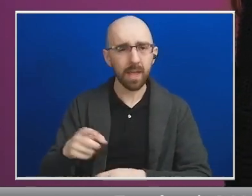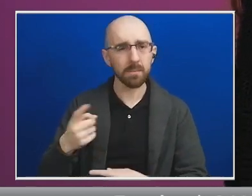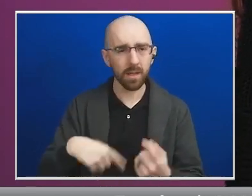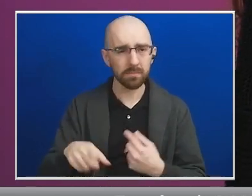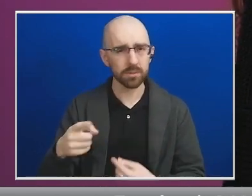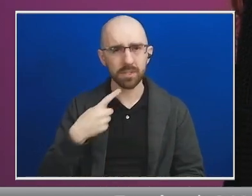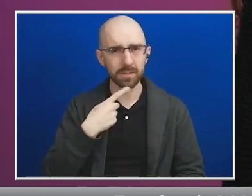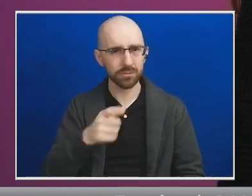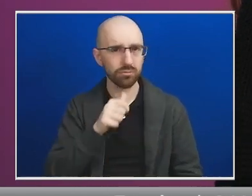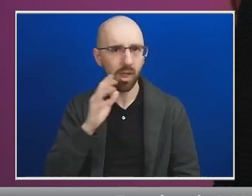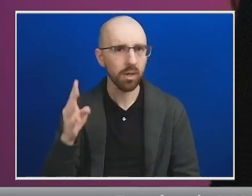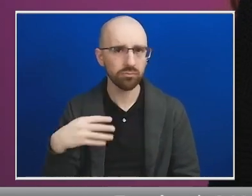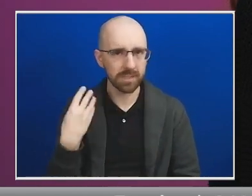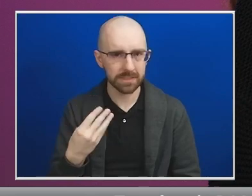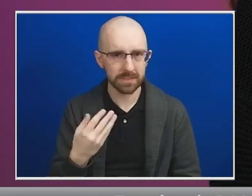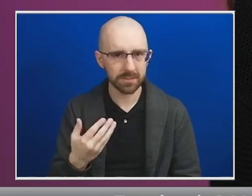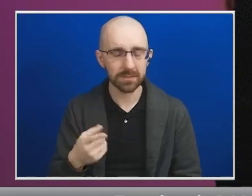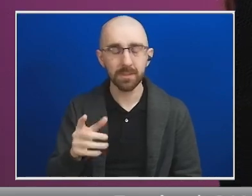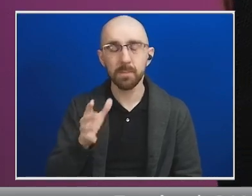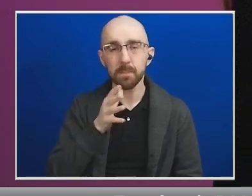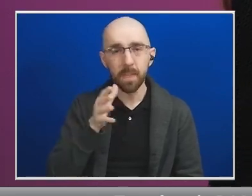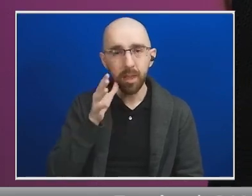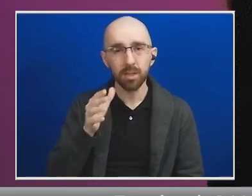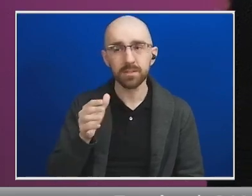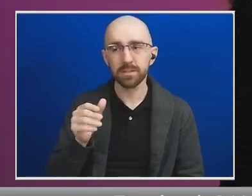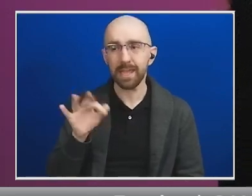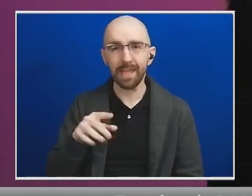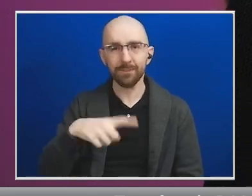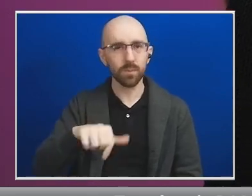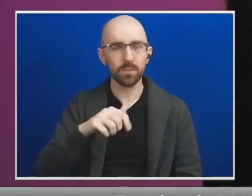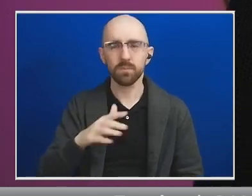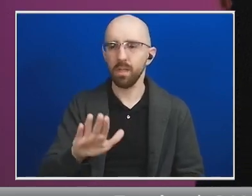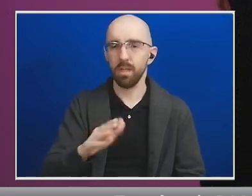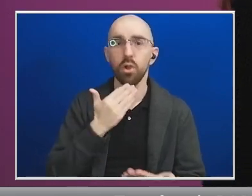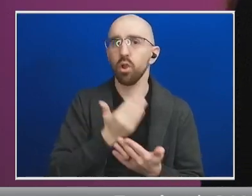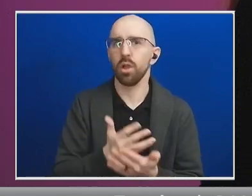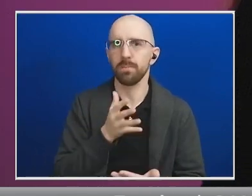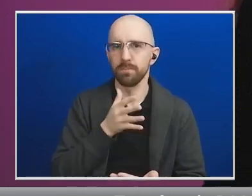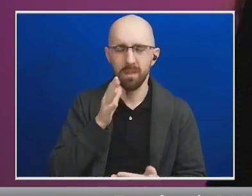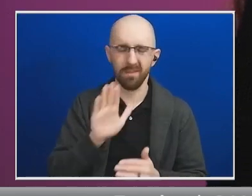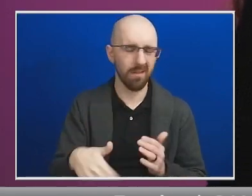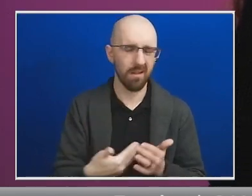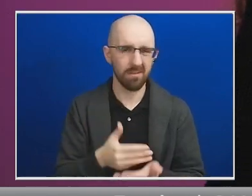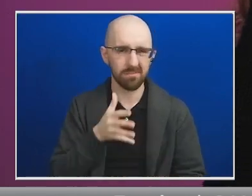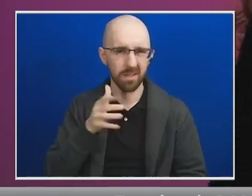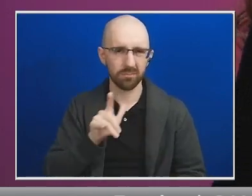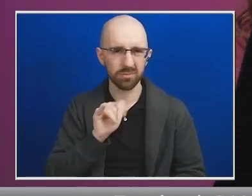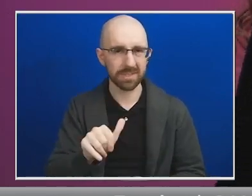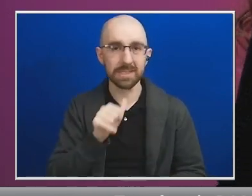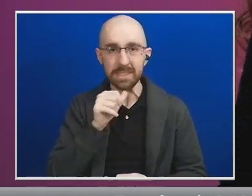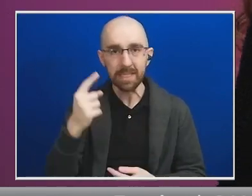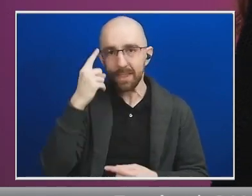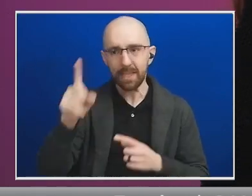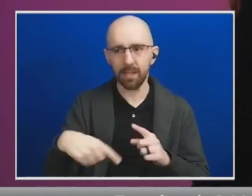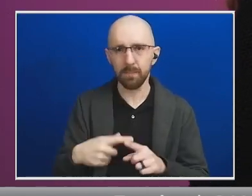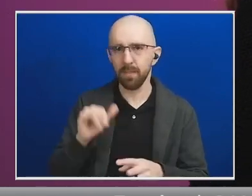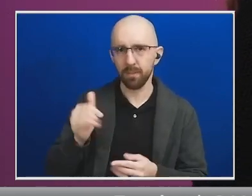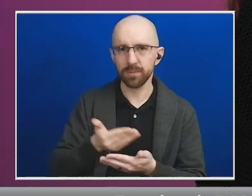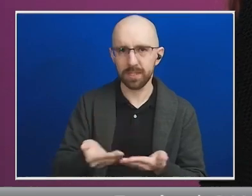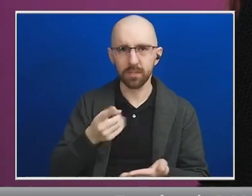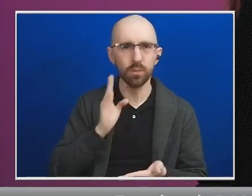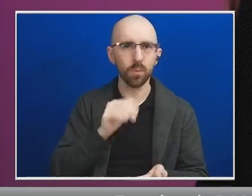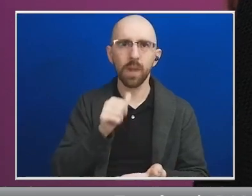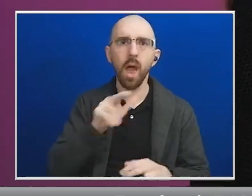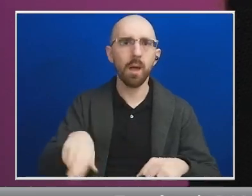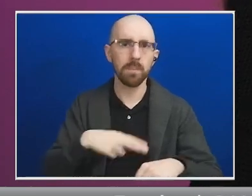said, if parents didn't think, good parents, and all parents, didn't think about these questions, you would not be normal, because that's just your normal